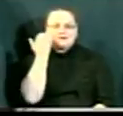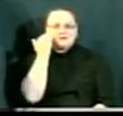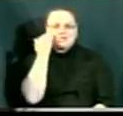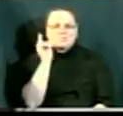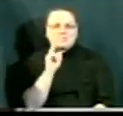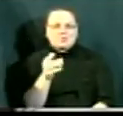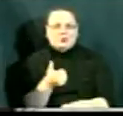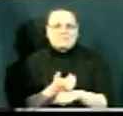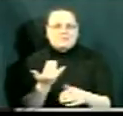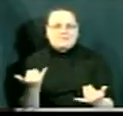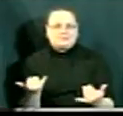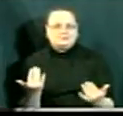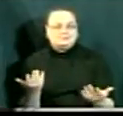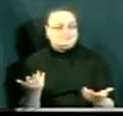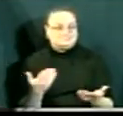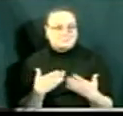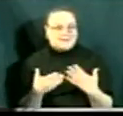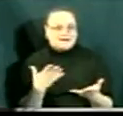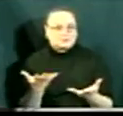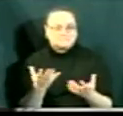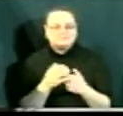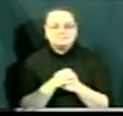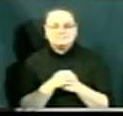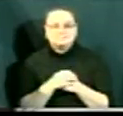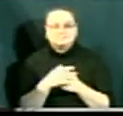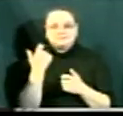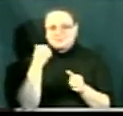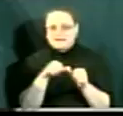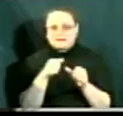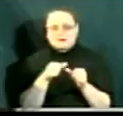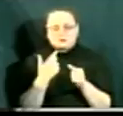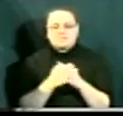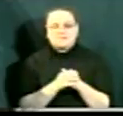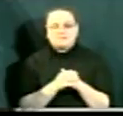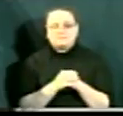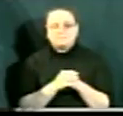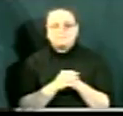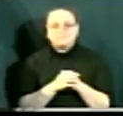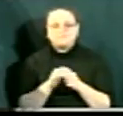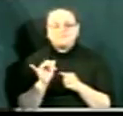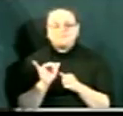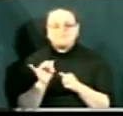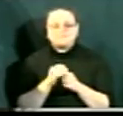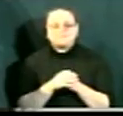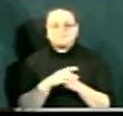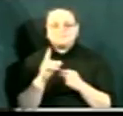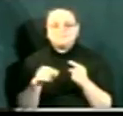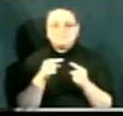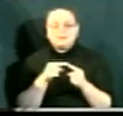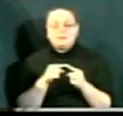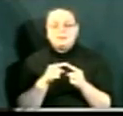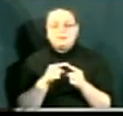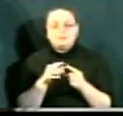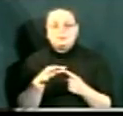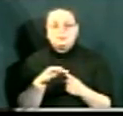now. Anyway, just one thing that I remember. Also, about the